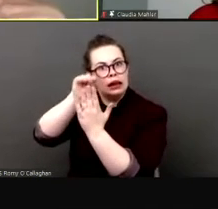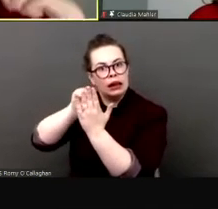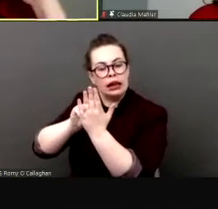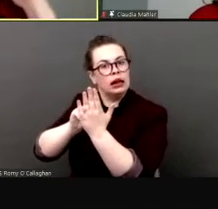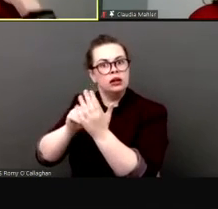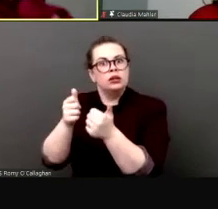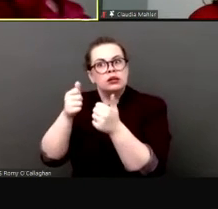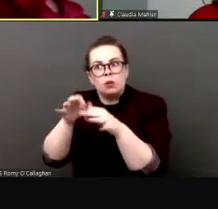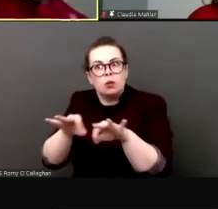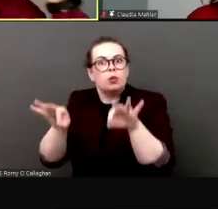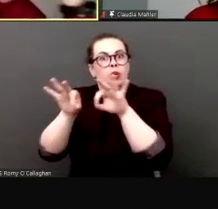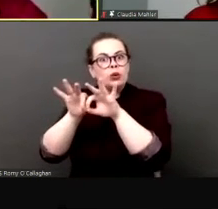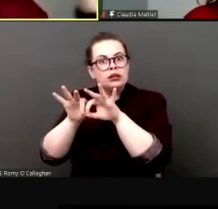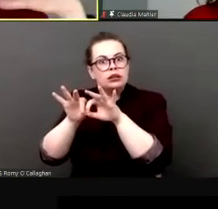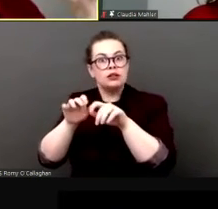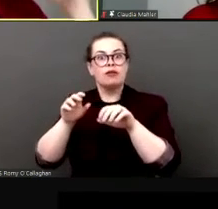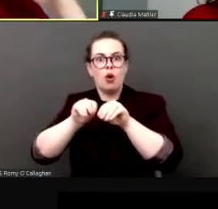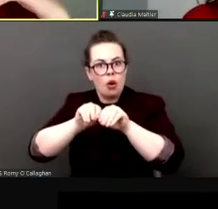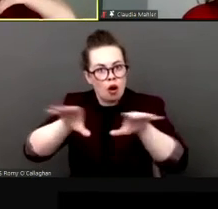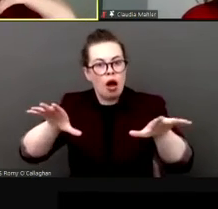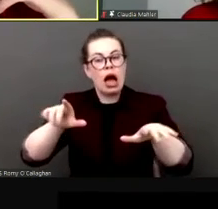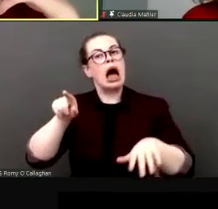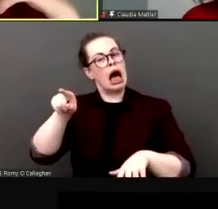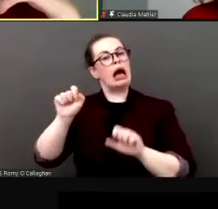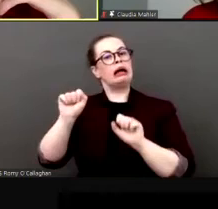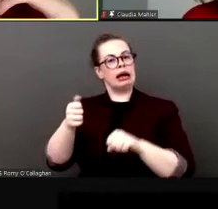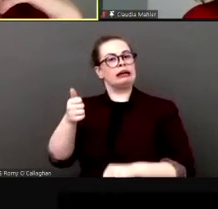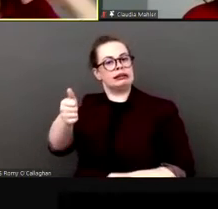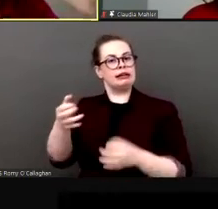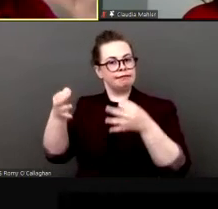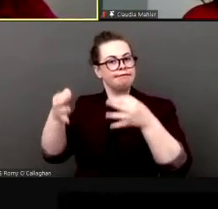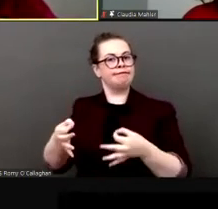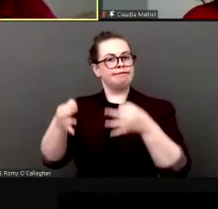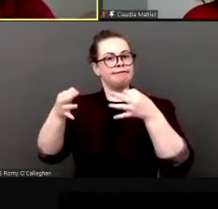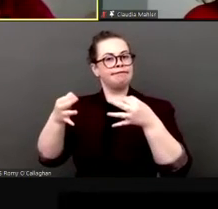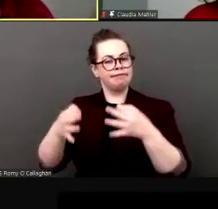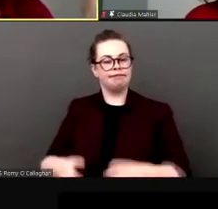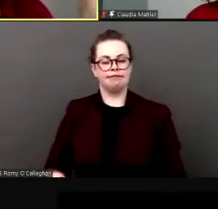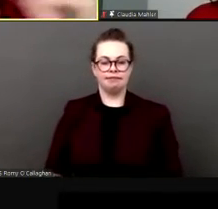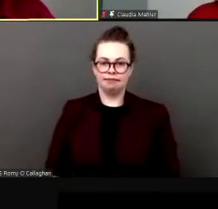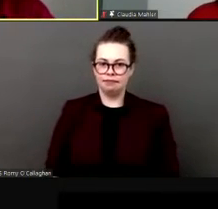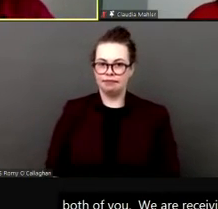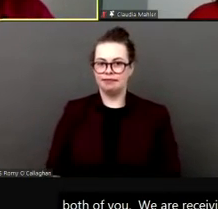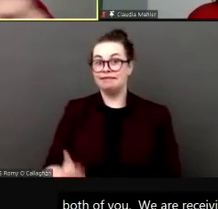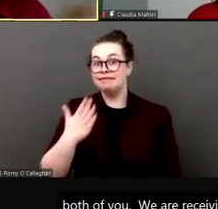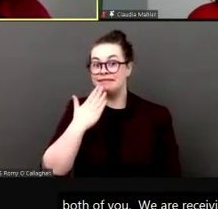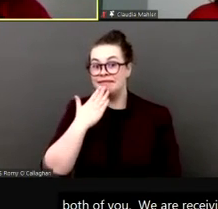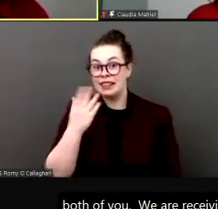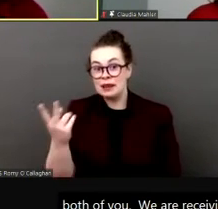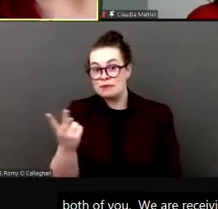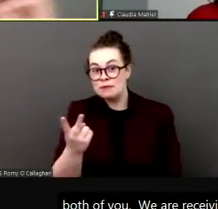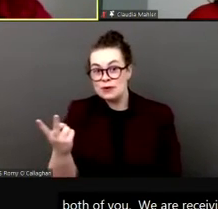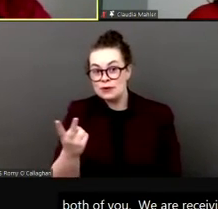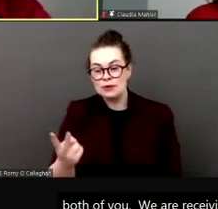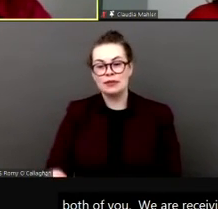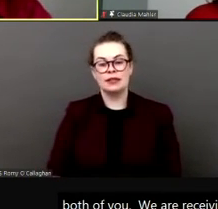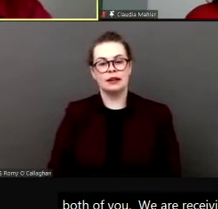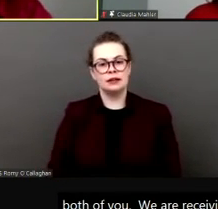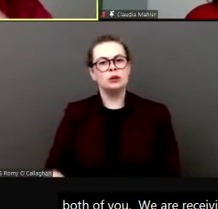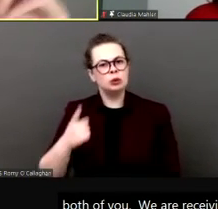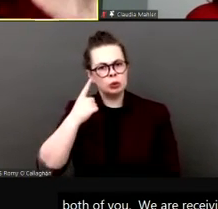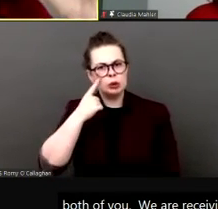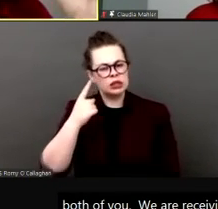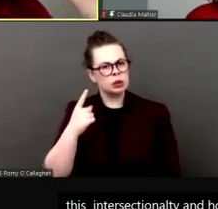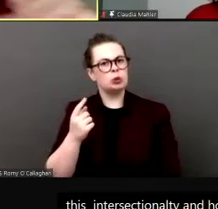Thanks to both of you. We are receiving a lot of questions in terms of this intersectionality and how it can be addressed through the CRPD and the new